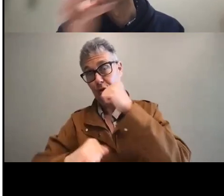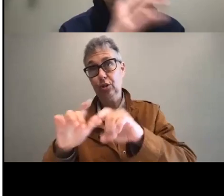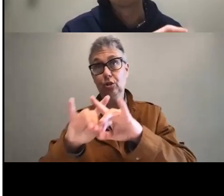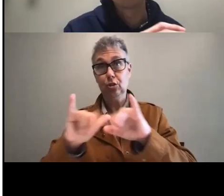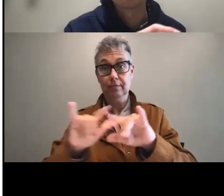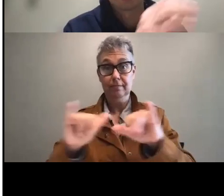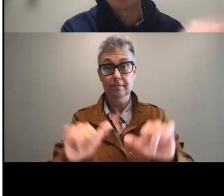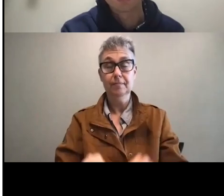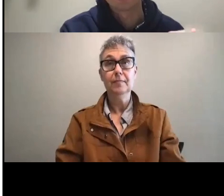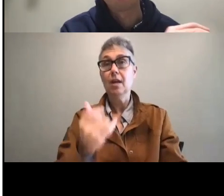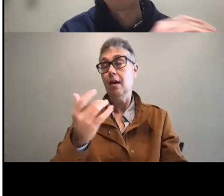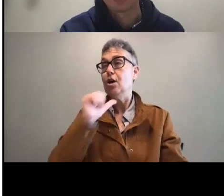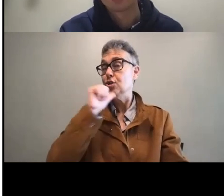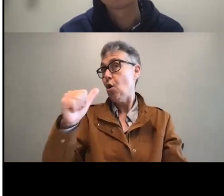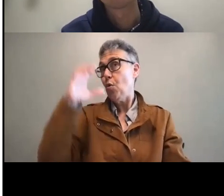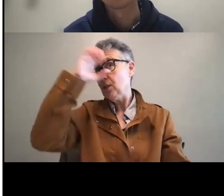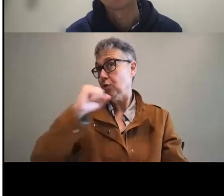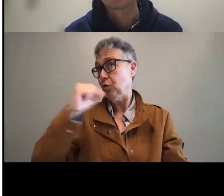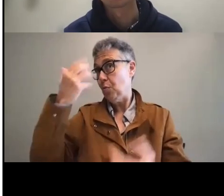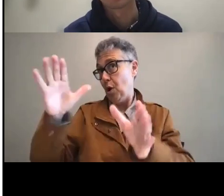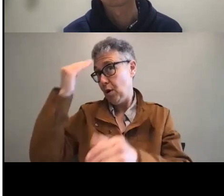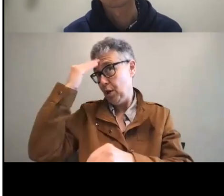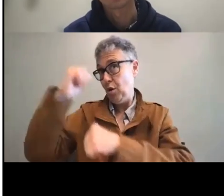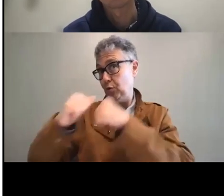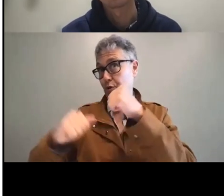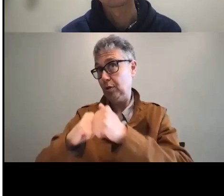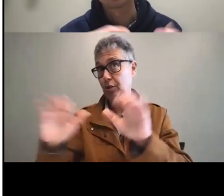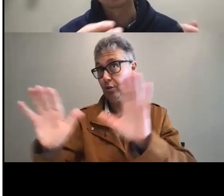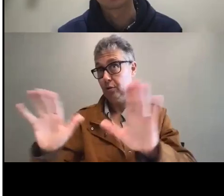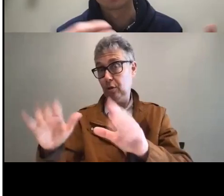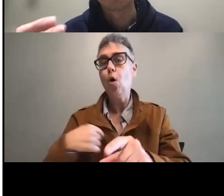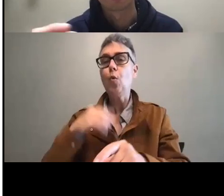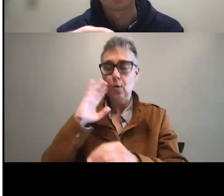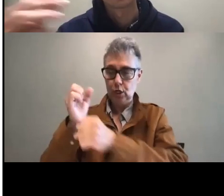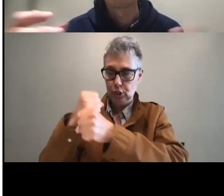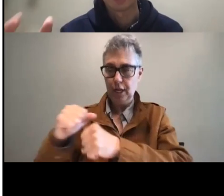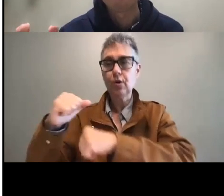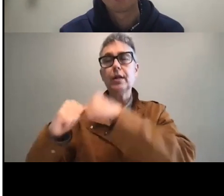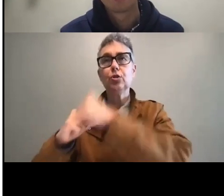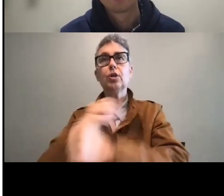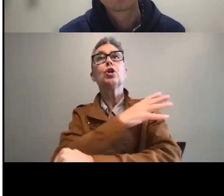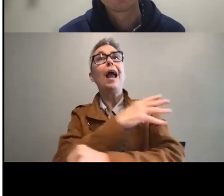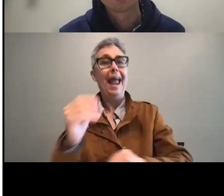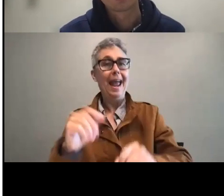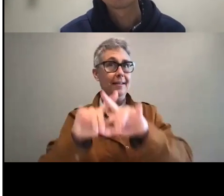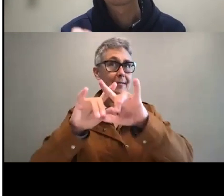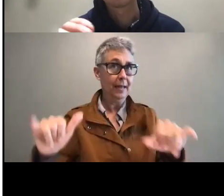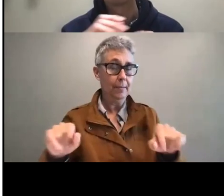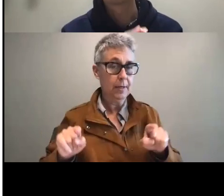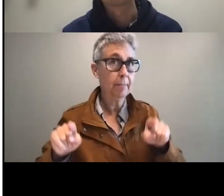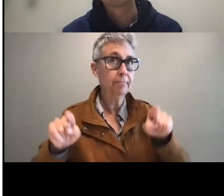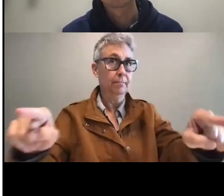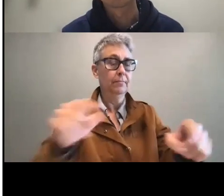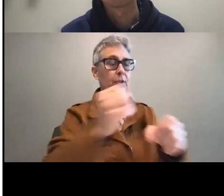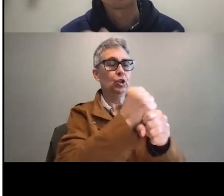that you know the structure beforehand, but we want to actually generate the structure and the sequence at the same time. So it is kind